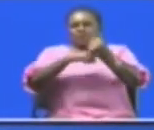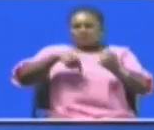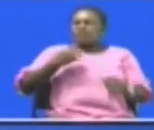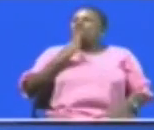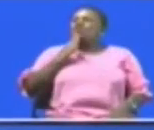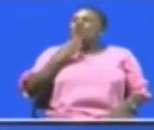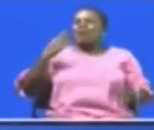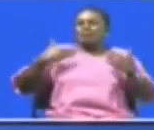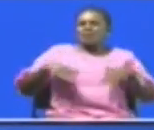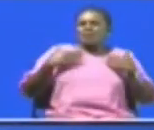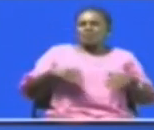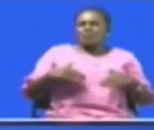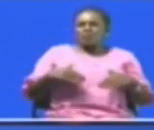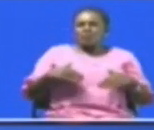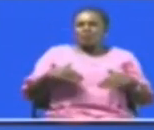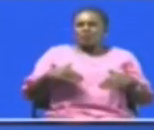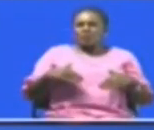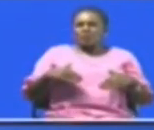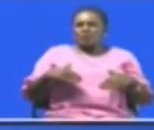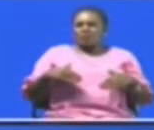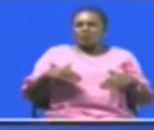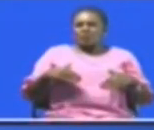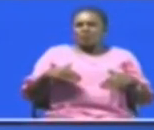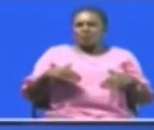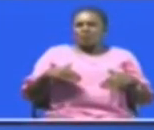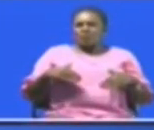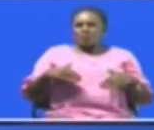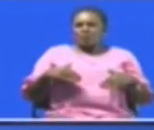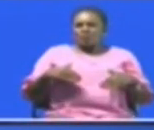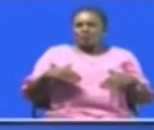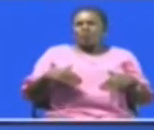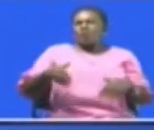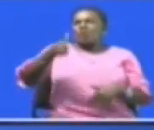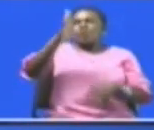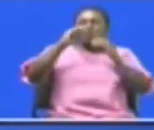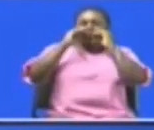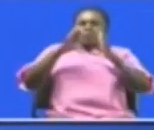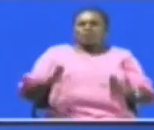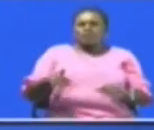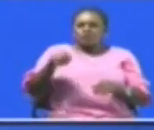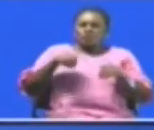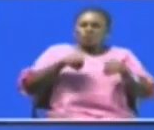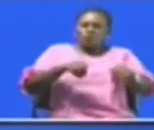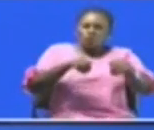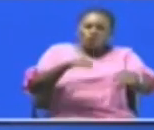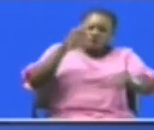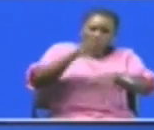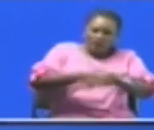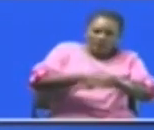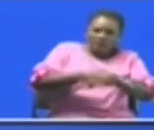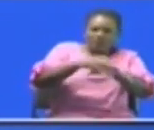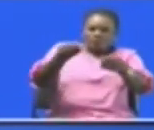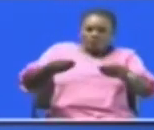sisi Waluya hatutashika nyama. Bwana Oparanya, Mungu akubariki, ufuate swala,